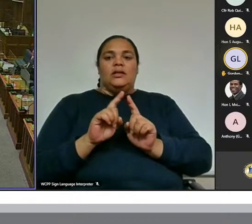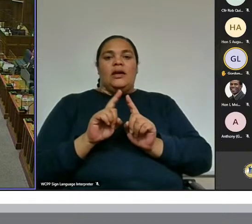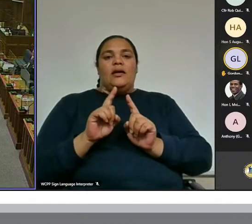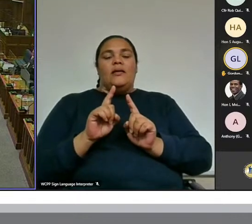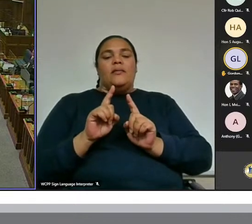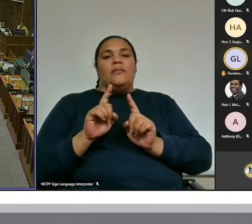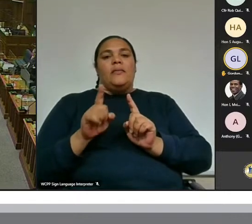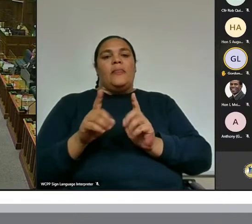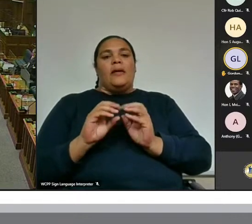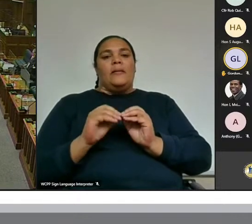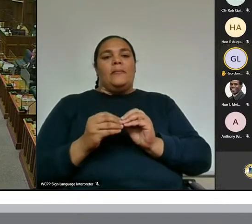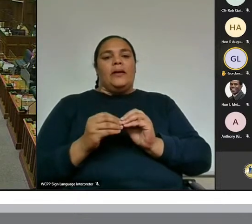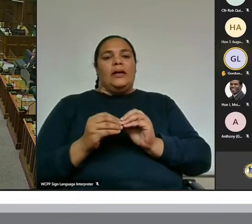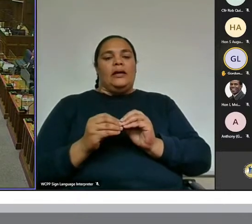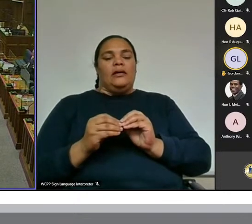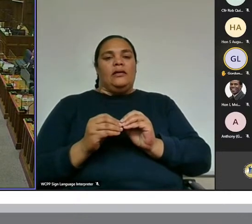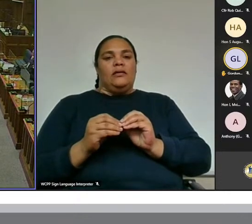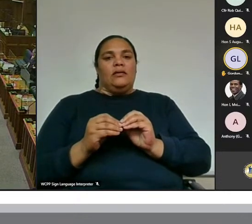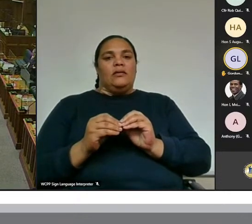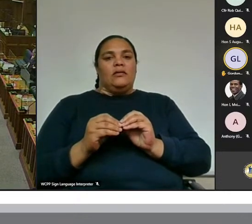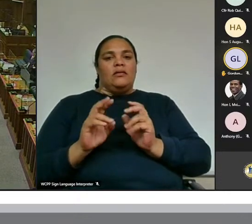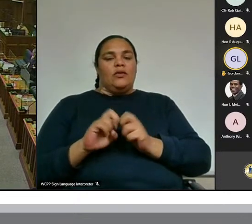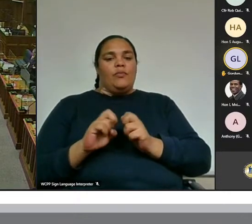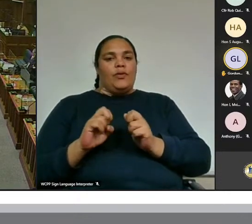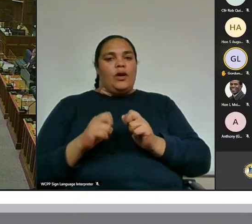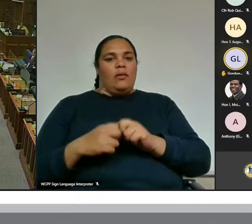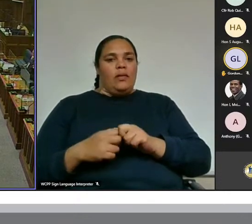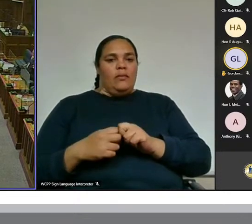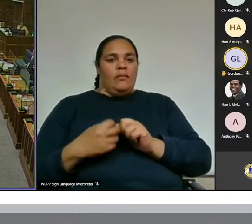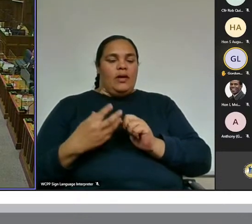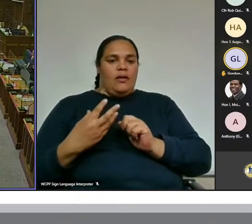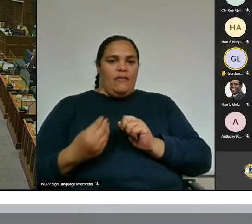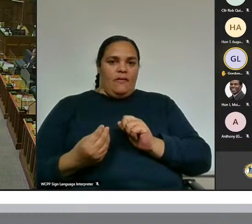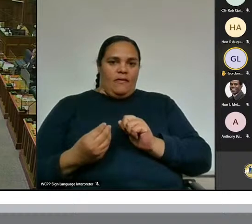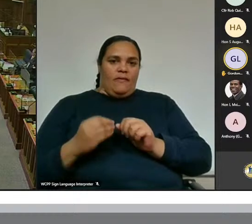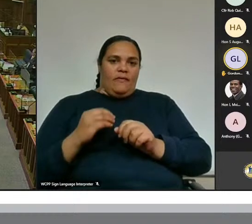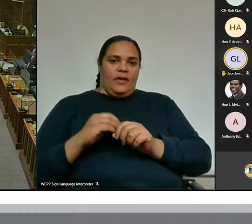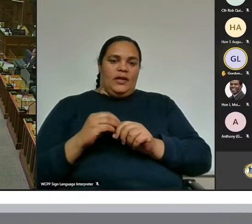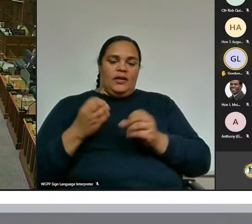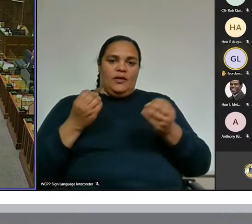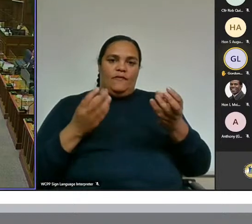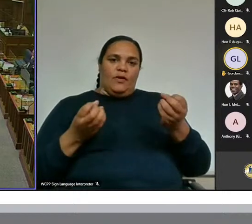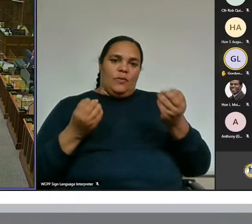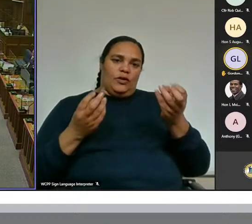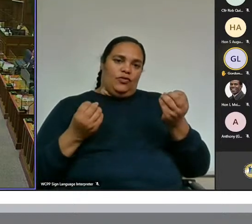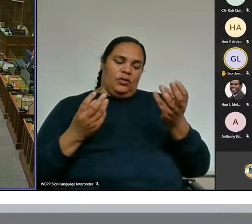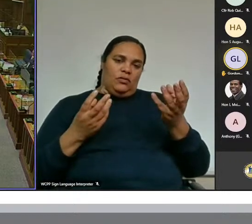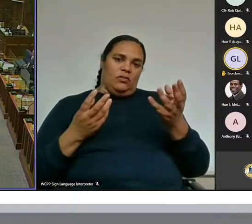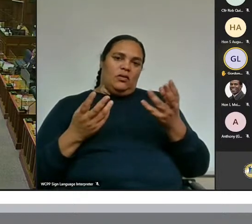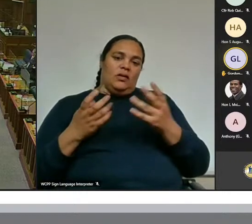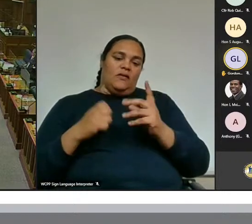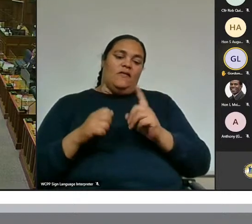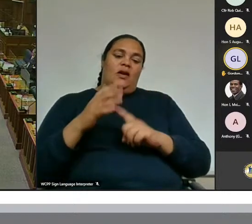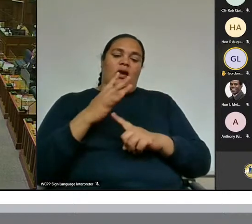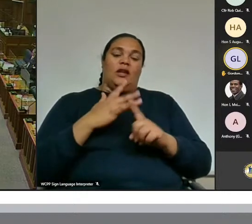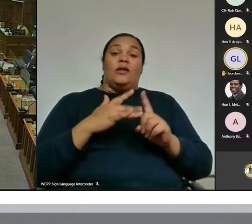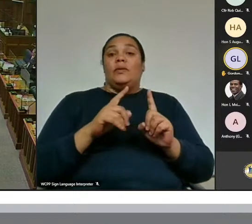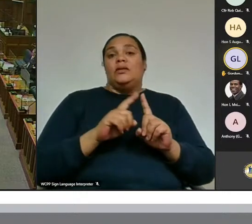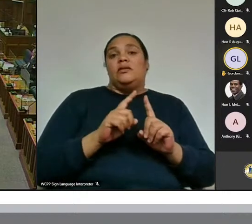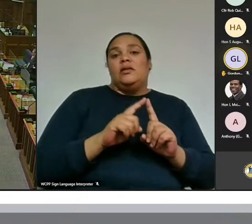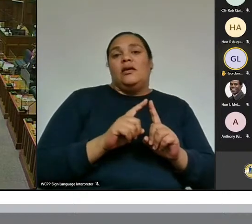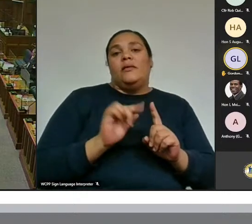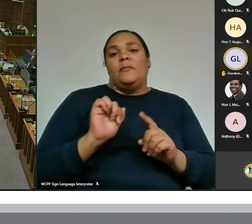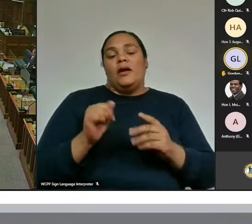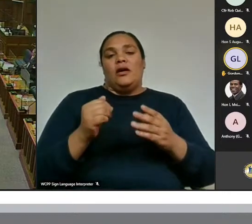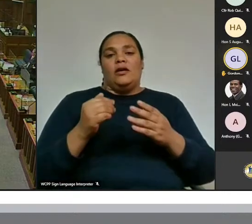becomes a more problem in the information environment